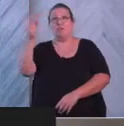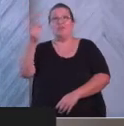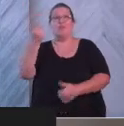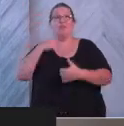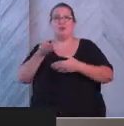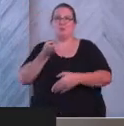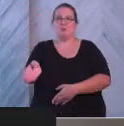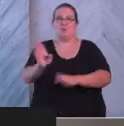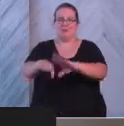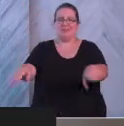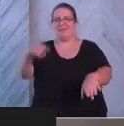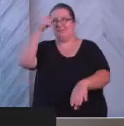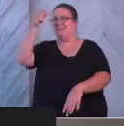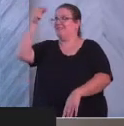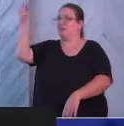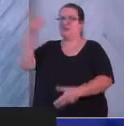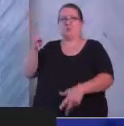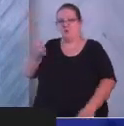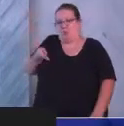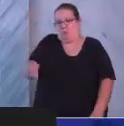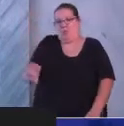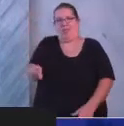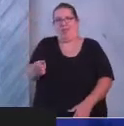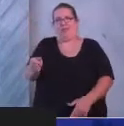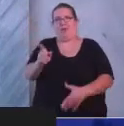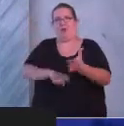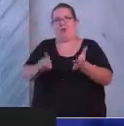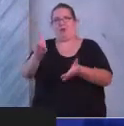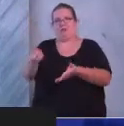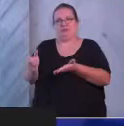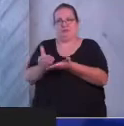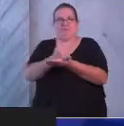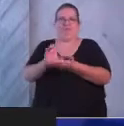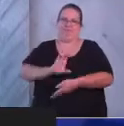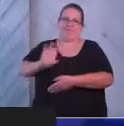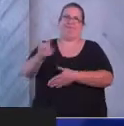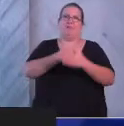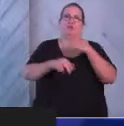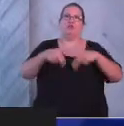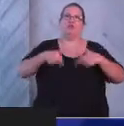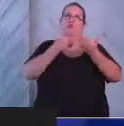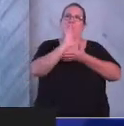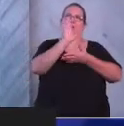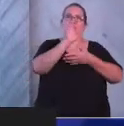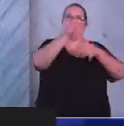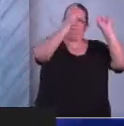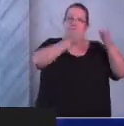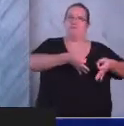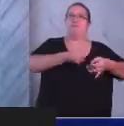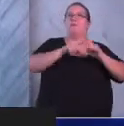court because they don't want to pay children what they're entitled to as determined by the Human Rights Tribunal. What the issue